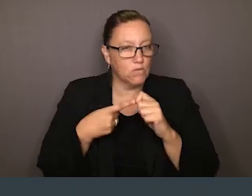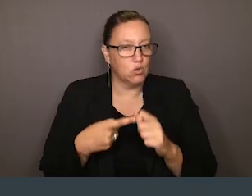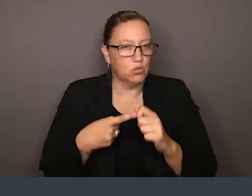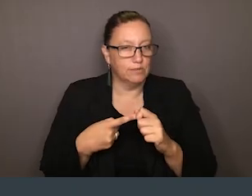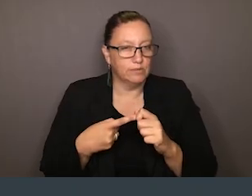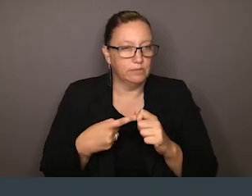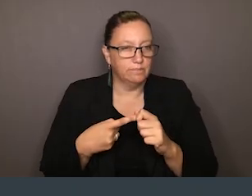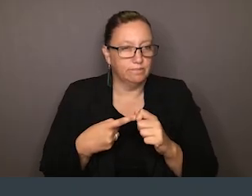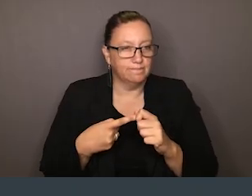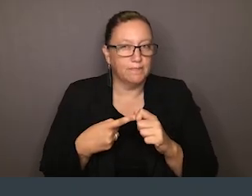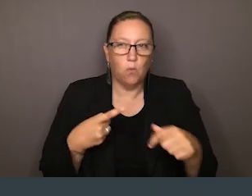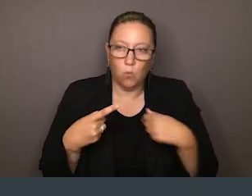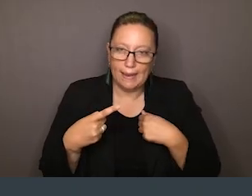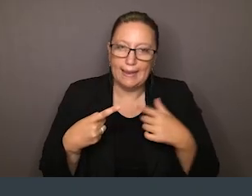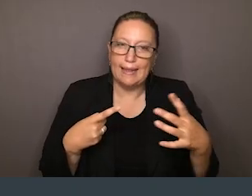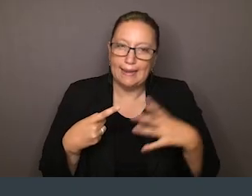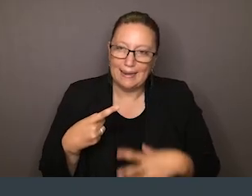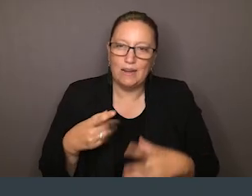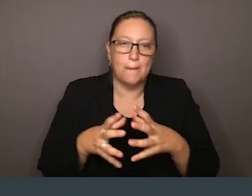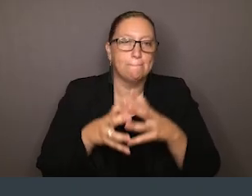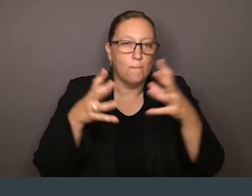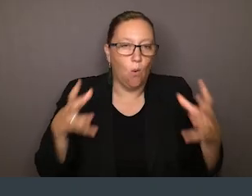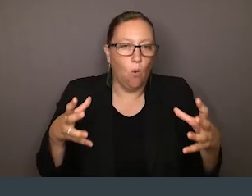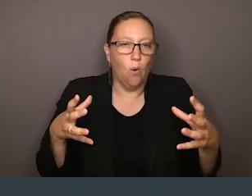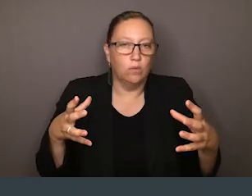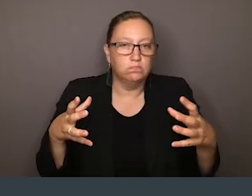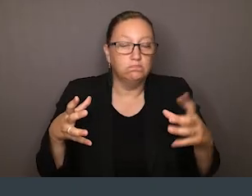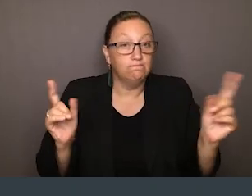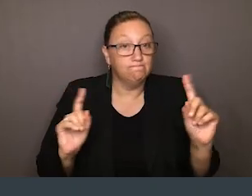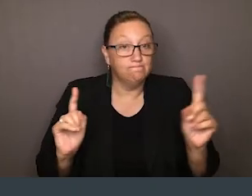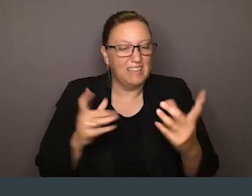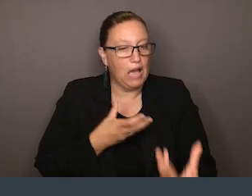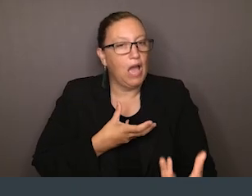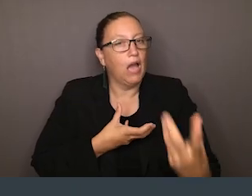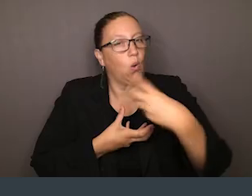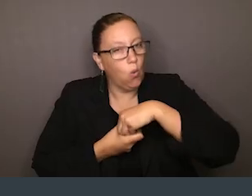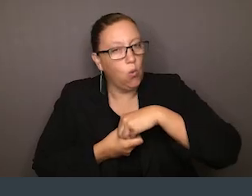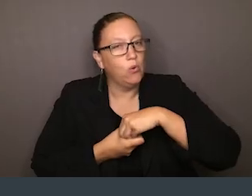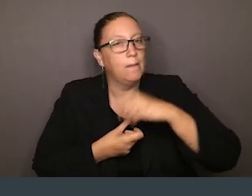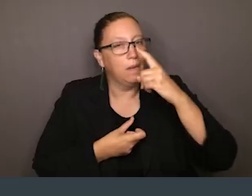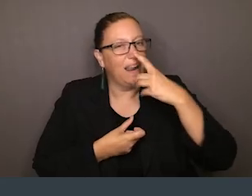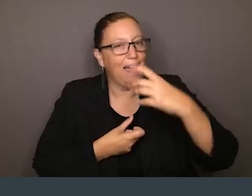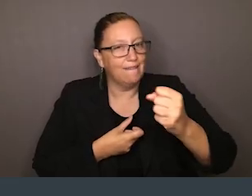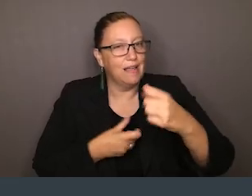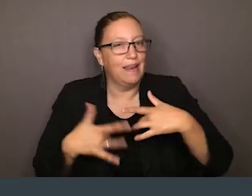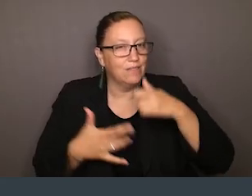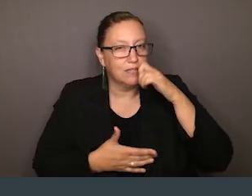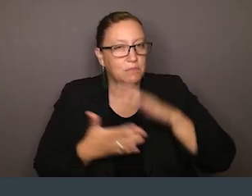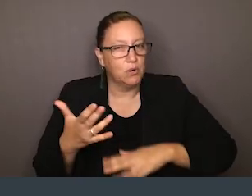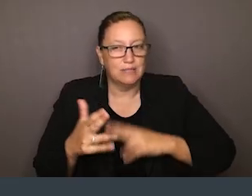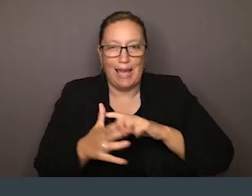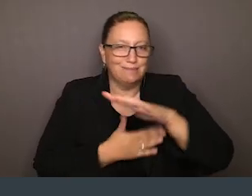So first and foremost, I think we need greater inclusion of people with lived experience in all